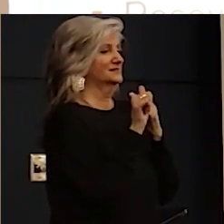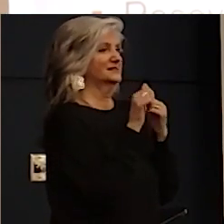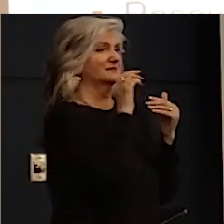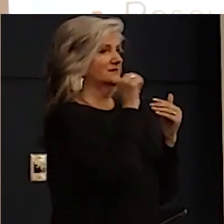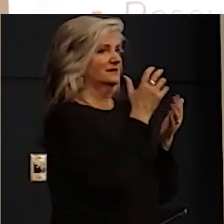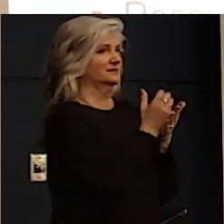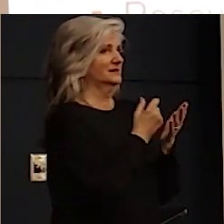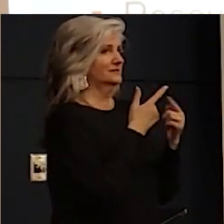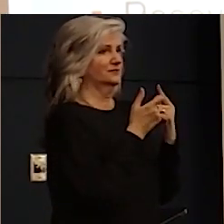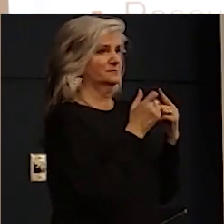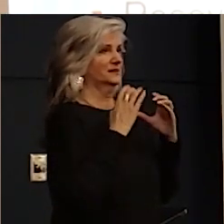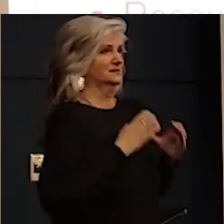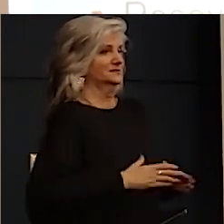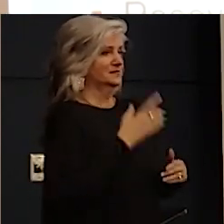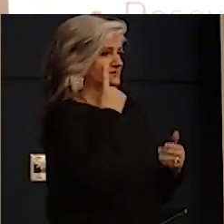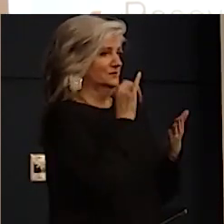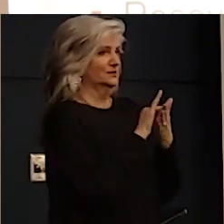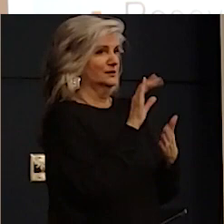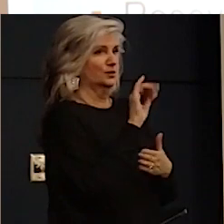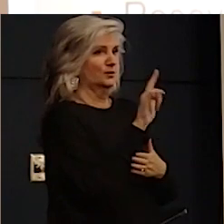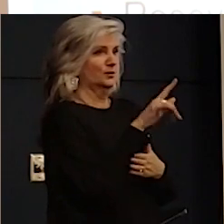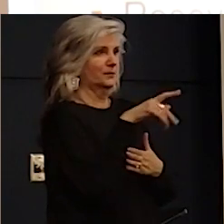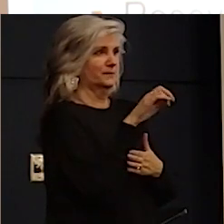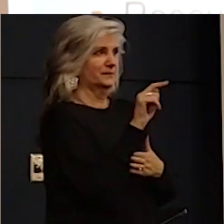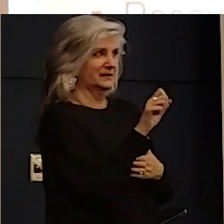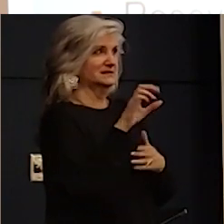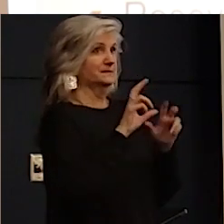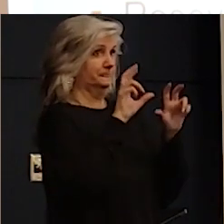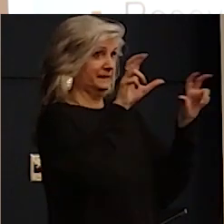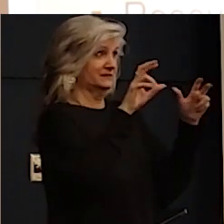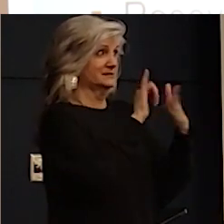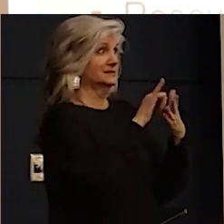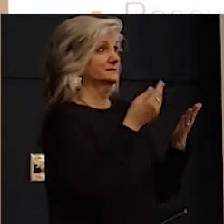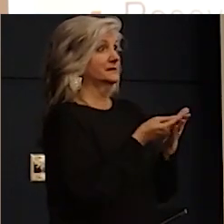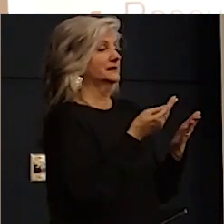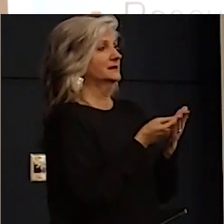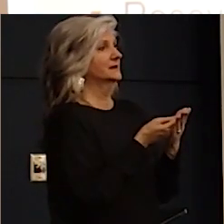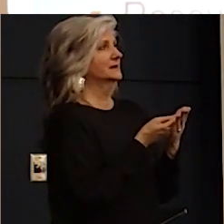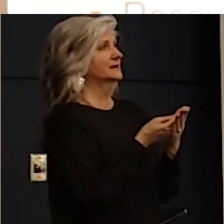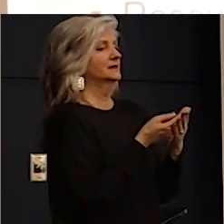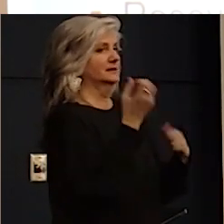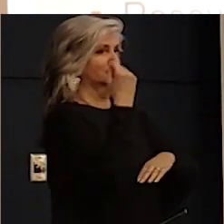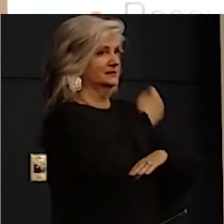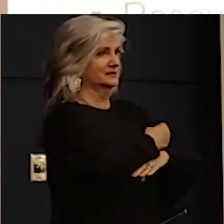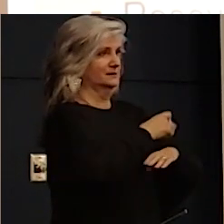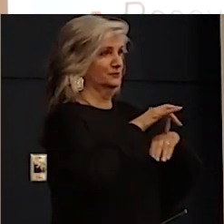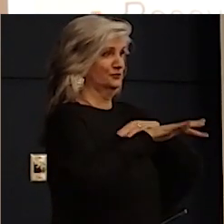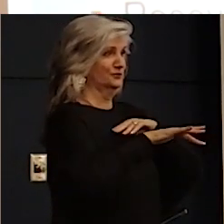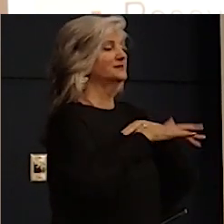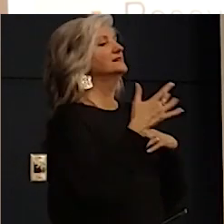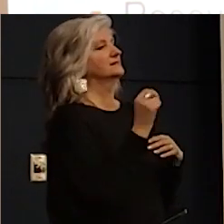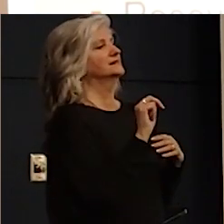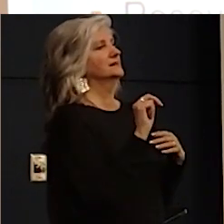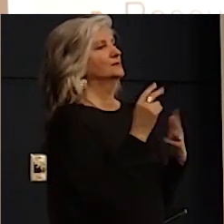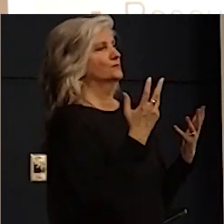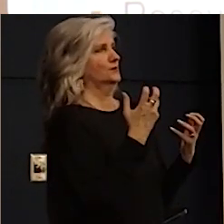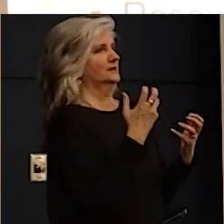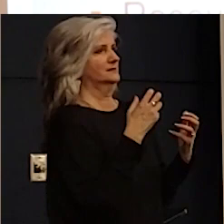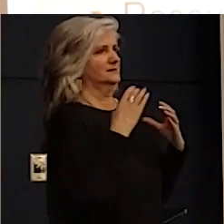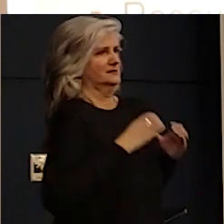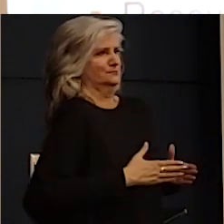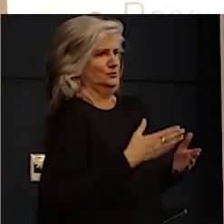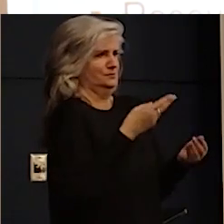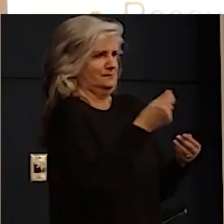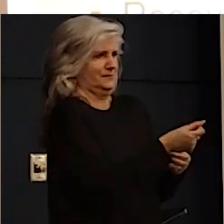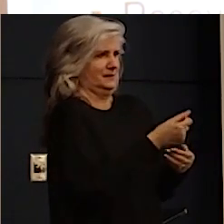from customers for those coal plants. They've invested that money, they retired them early, and they want customers to